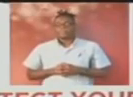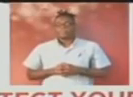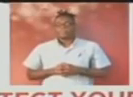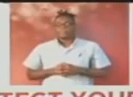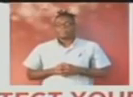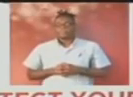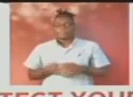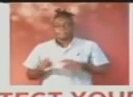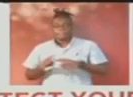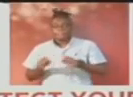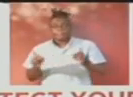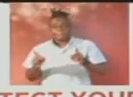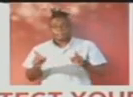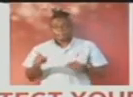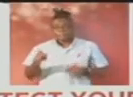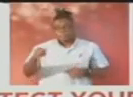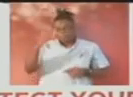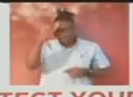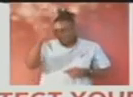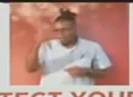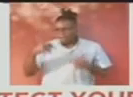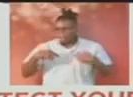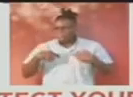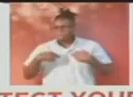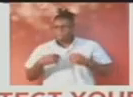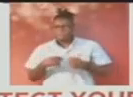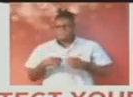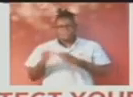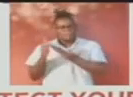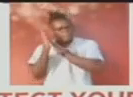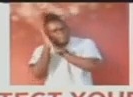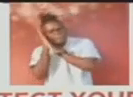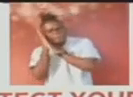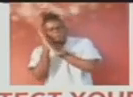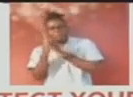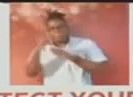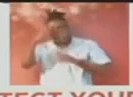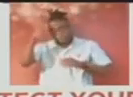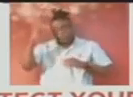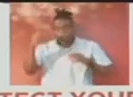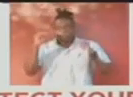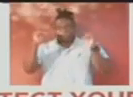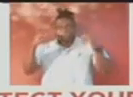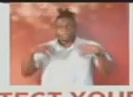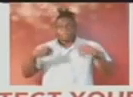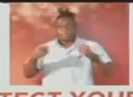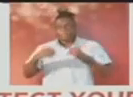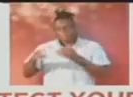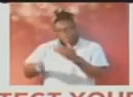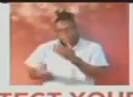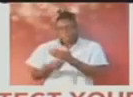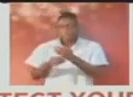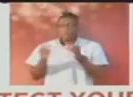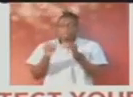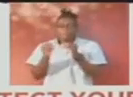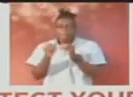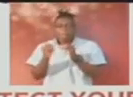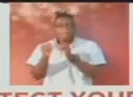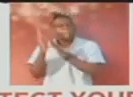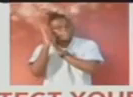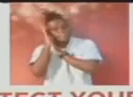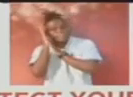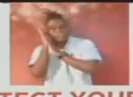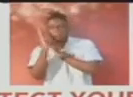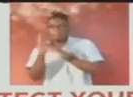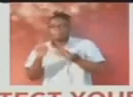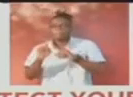increase in the total number of beds being counted. We still want to emphasize that as new cases are being diagnosed, these people